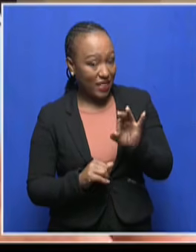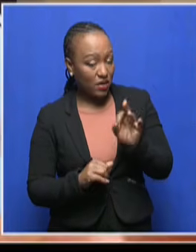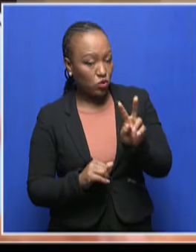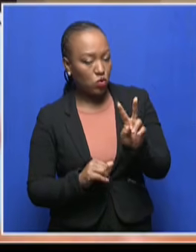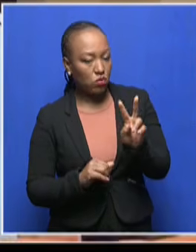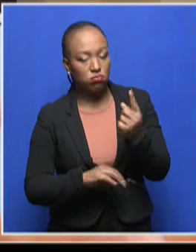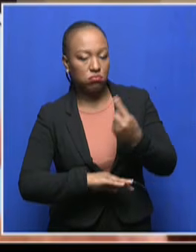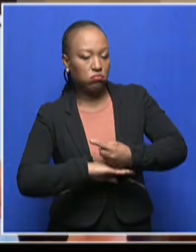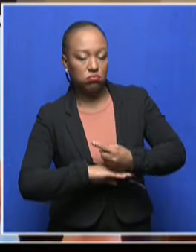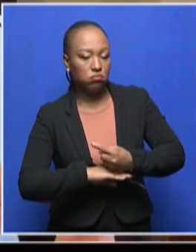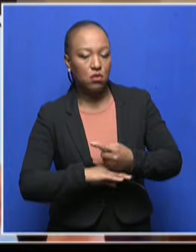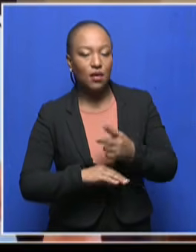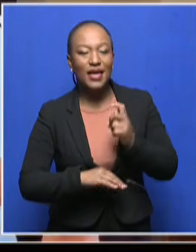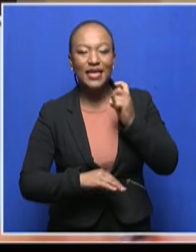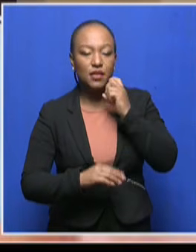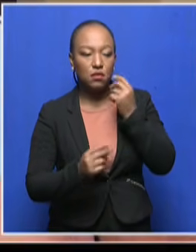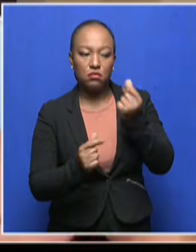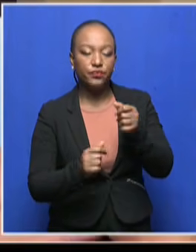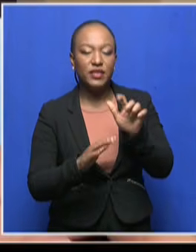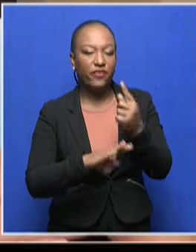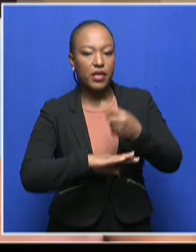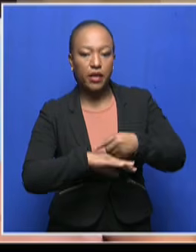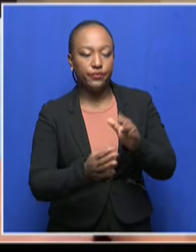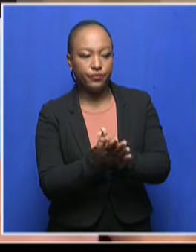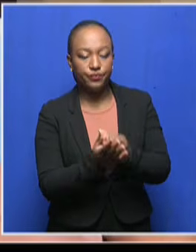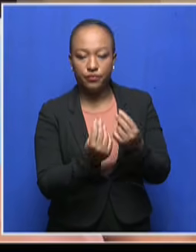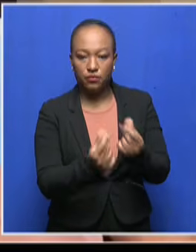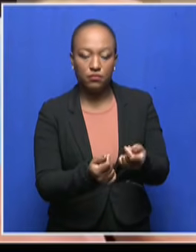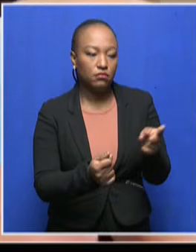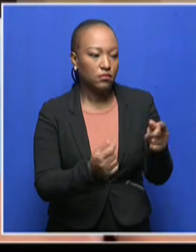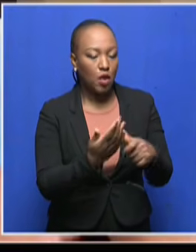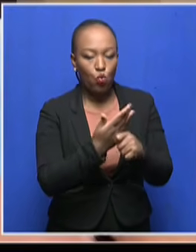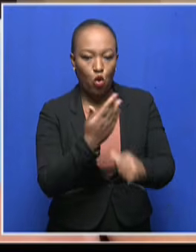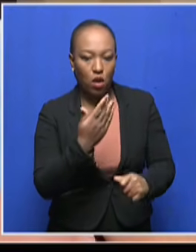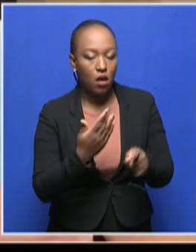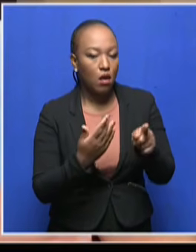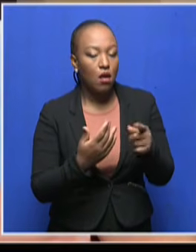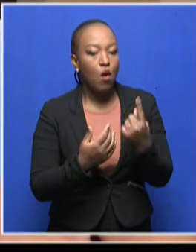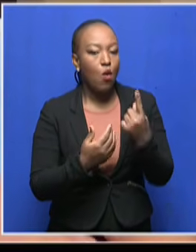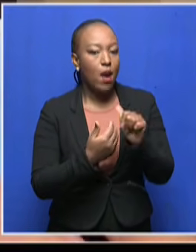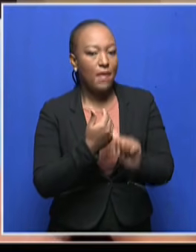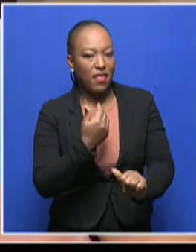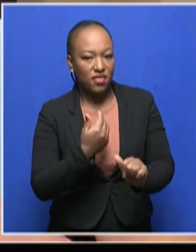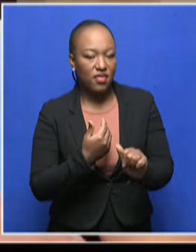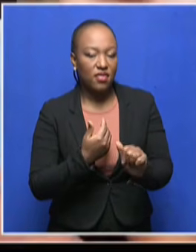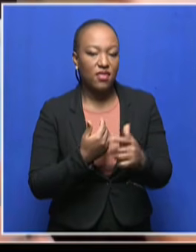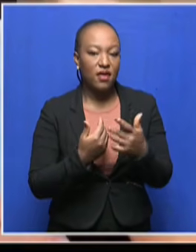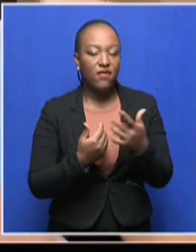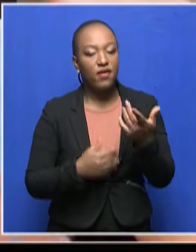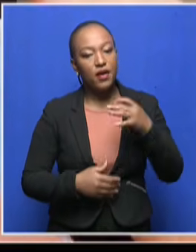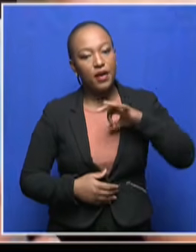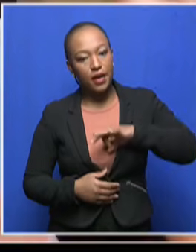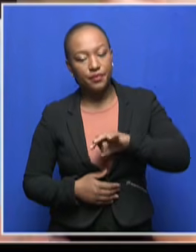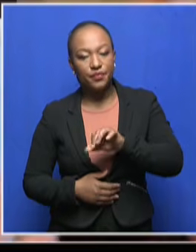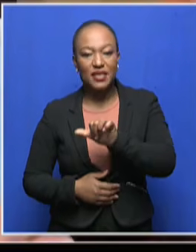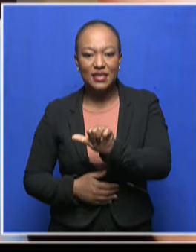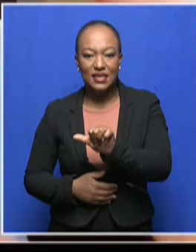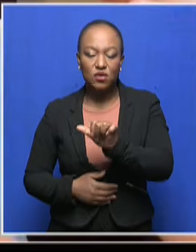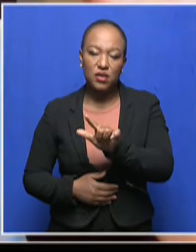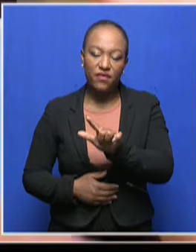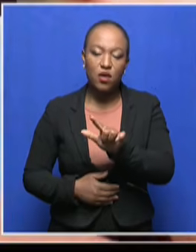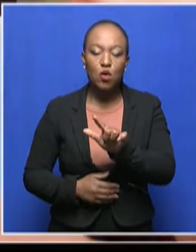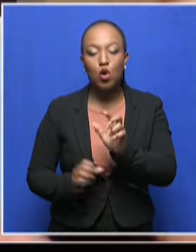that's easy access within 7 days, and you want to work towards having a sort of a 1 month buffer. So if your income is, say, 6 or 7 or